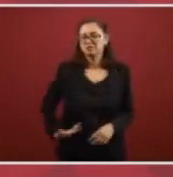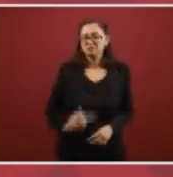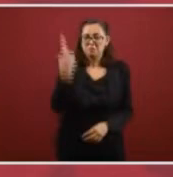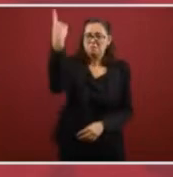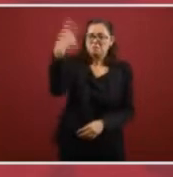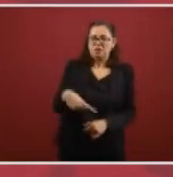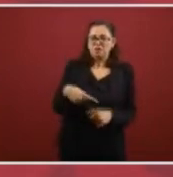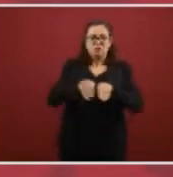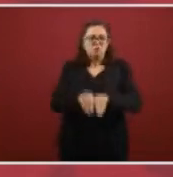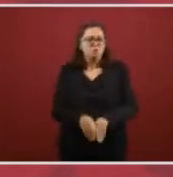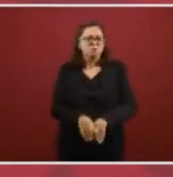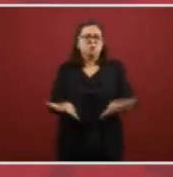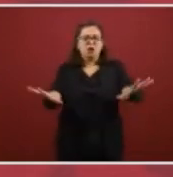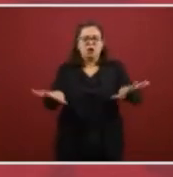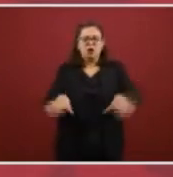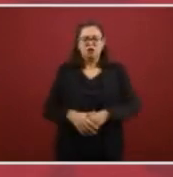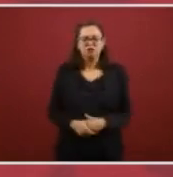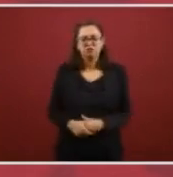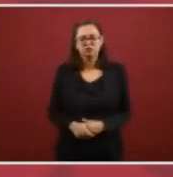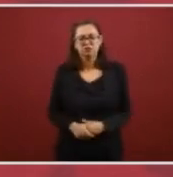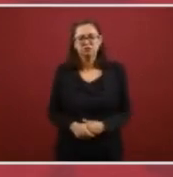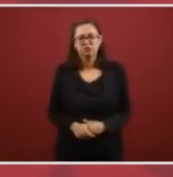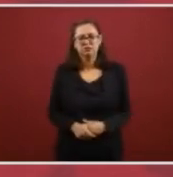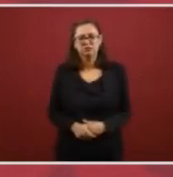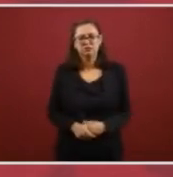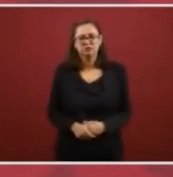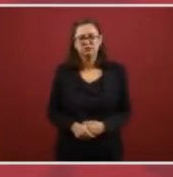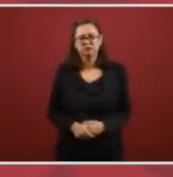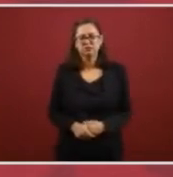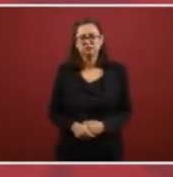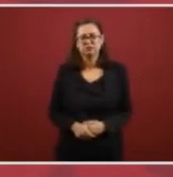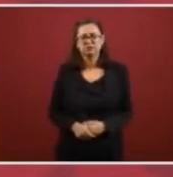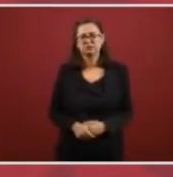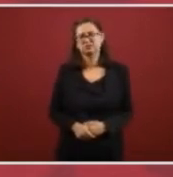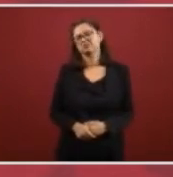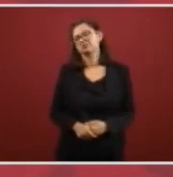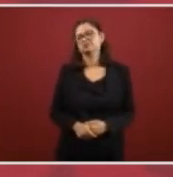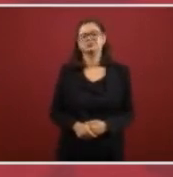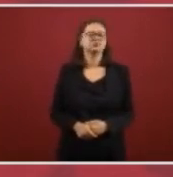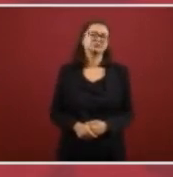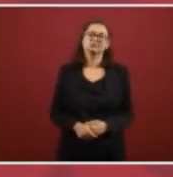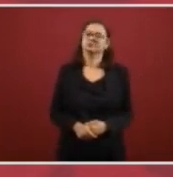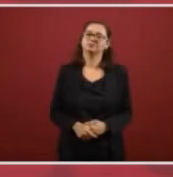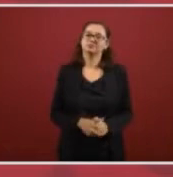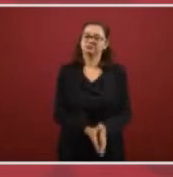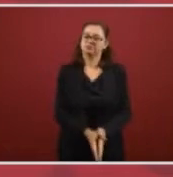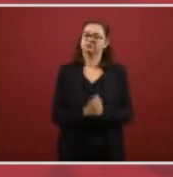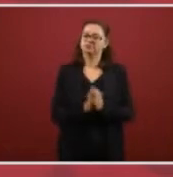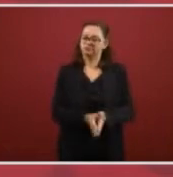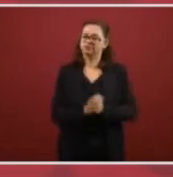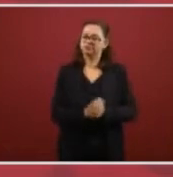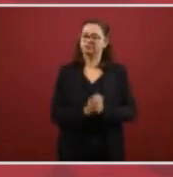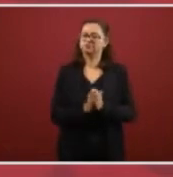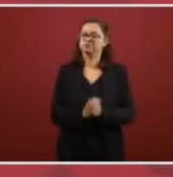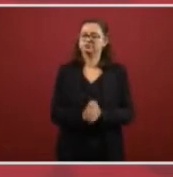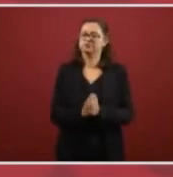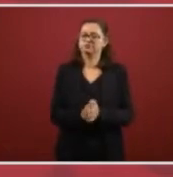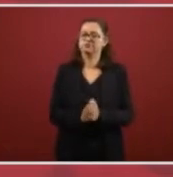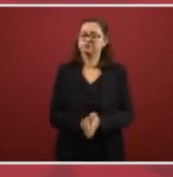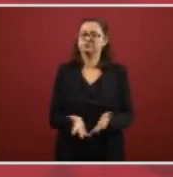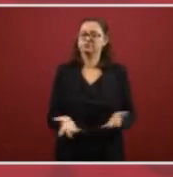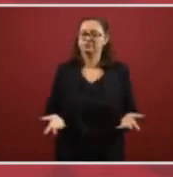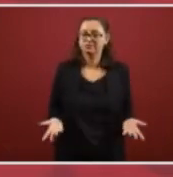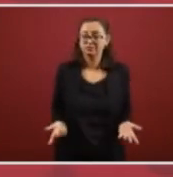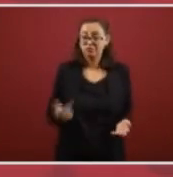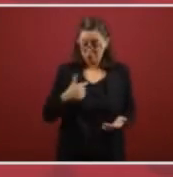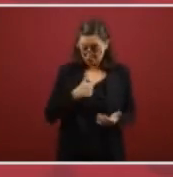that was sent by the government. They kept using the same one everywhere. So now,